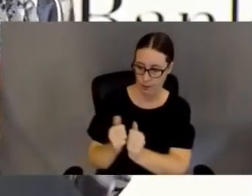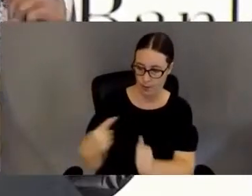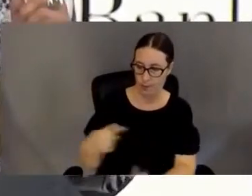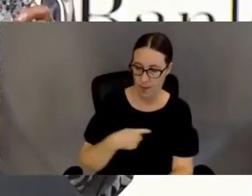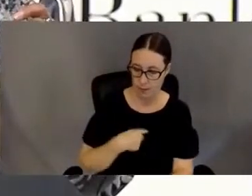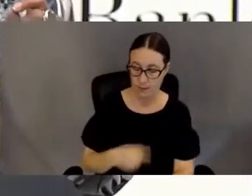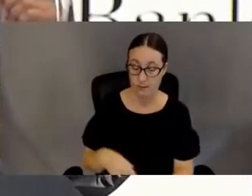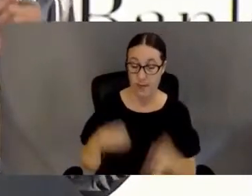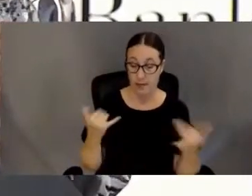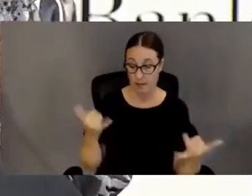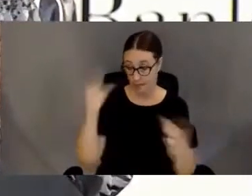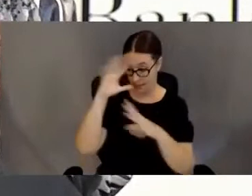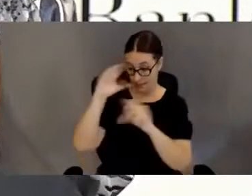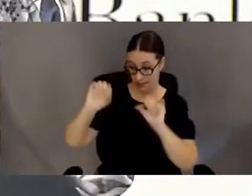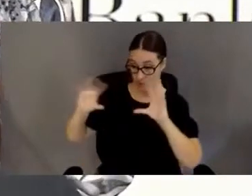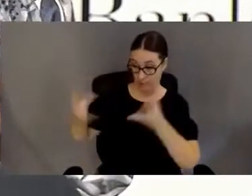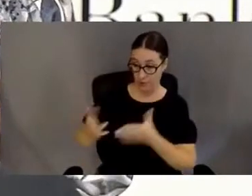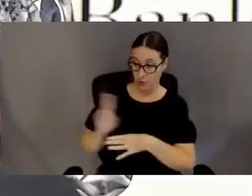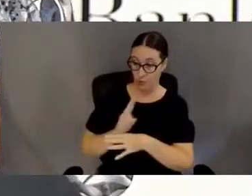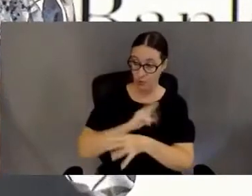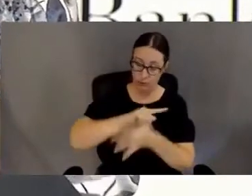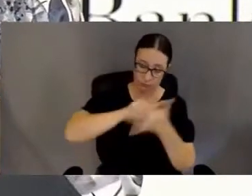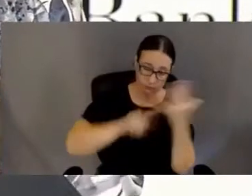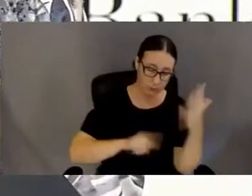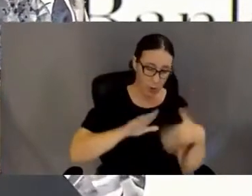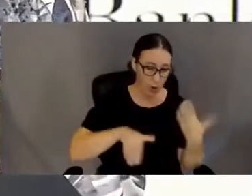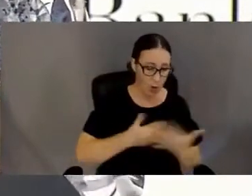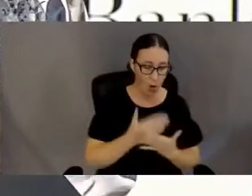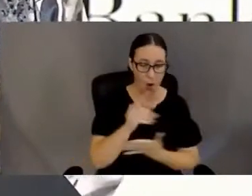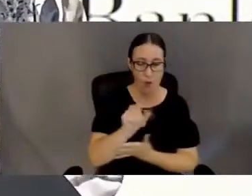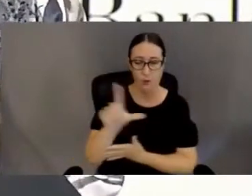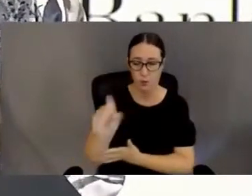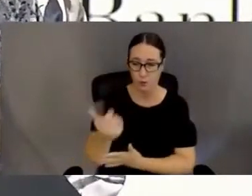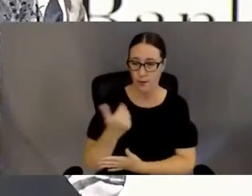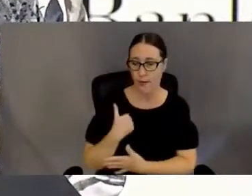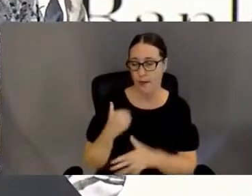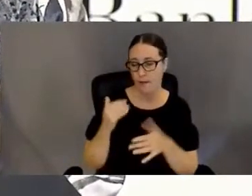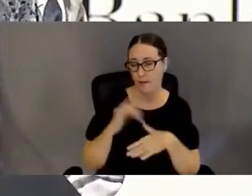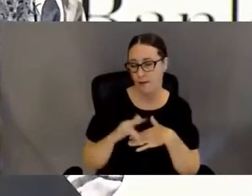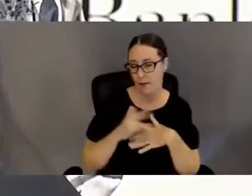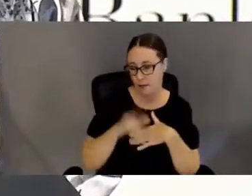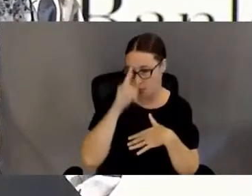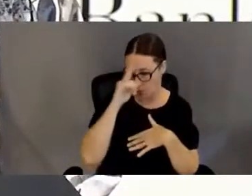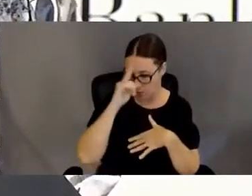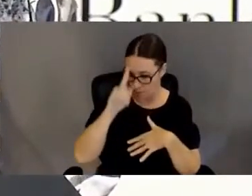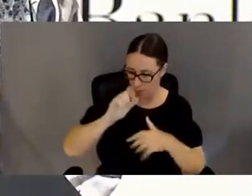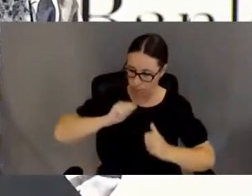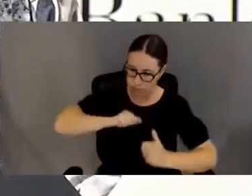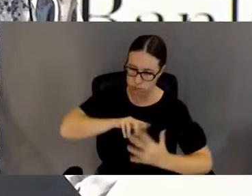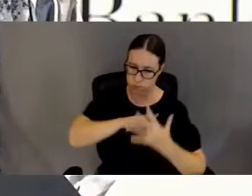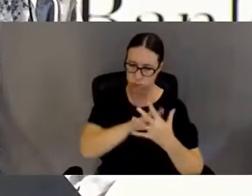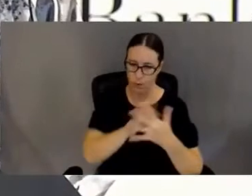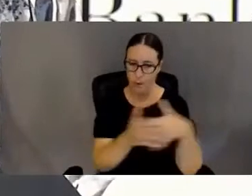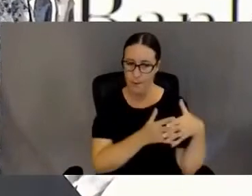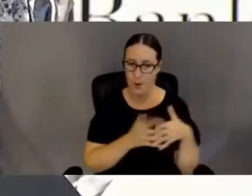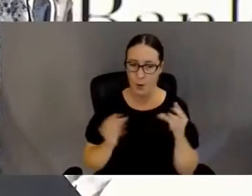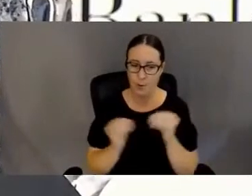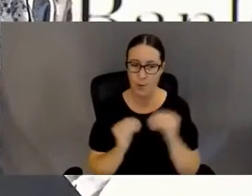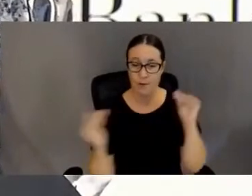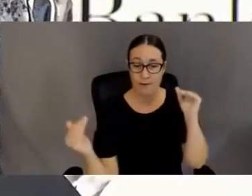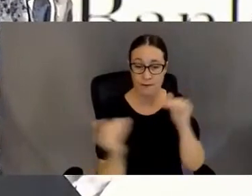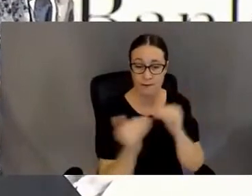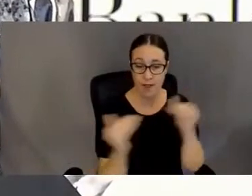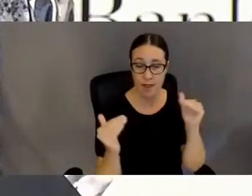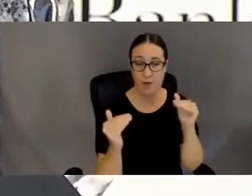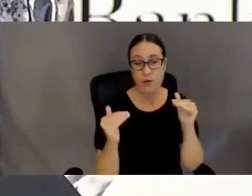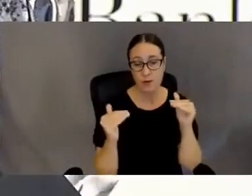administration will use every tool at our disposal to forge an America that is fairer, more equitable, and more prosperous